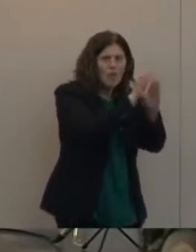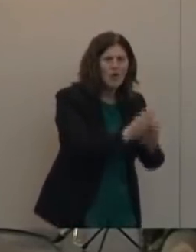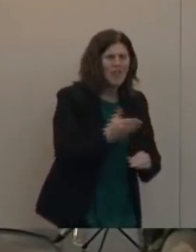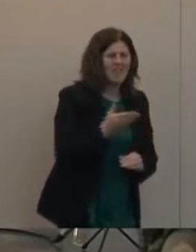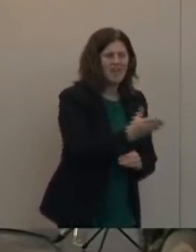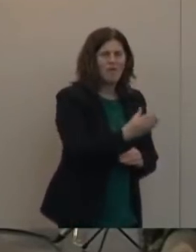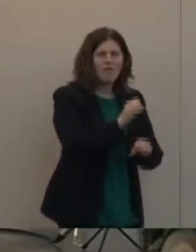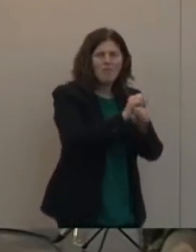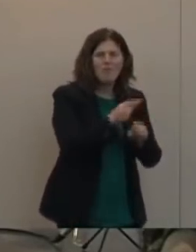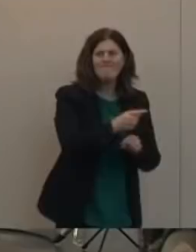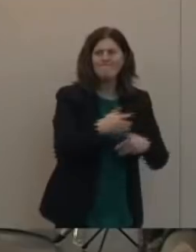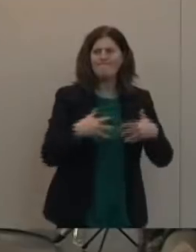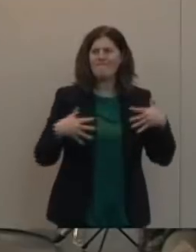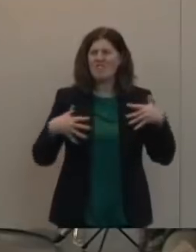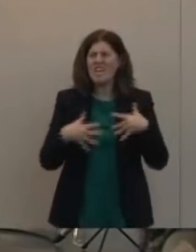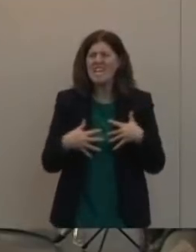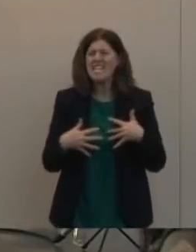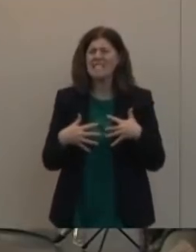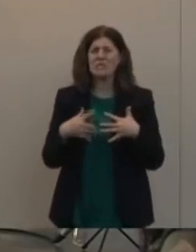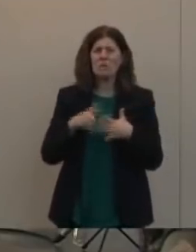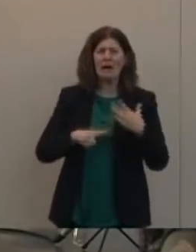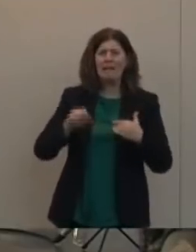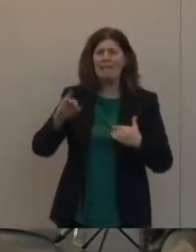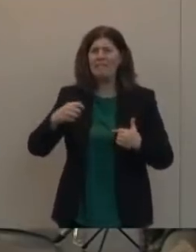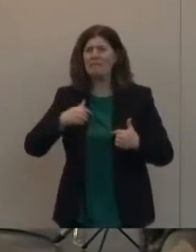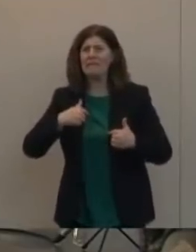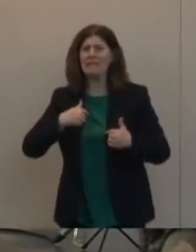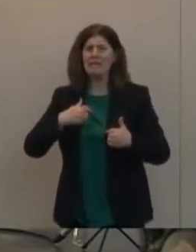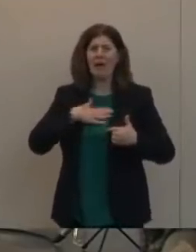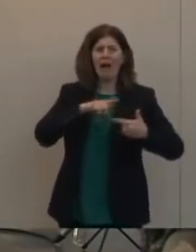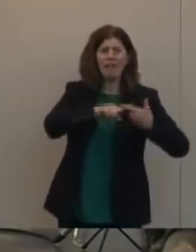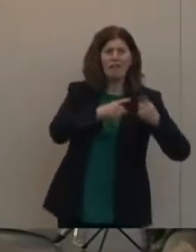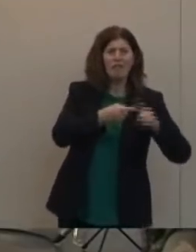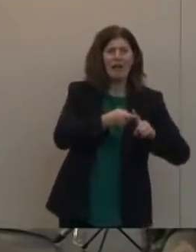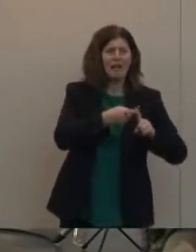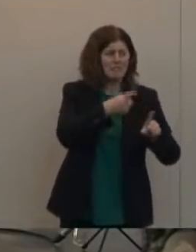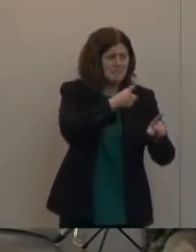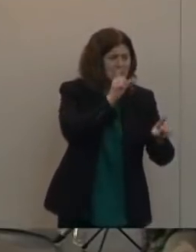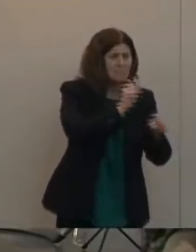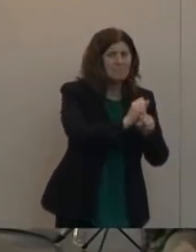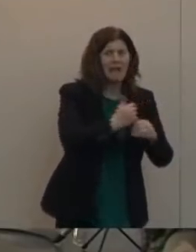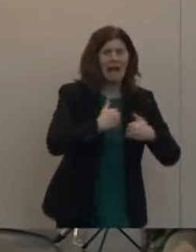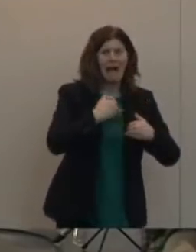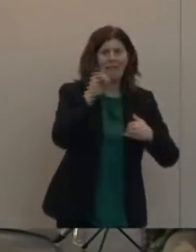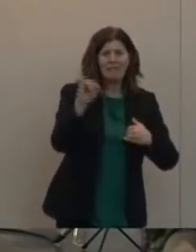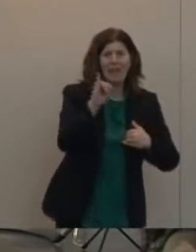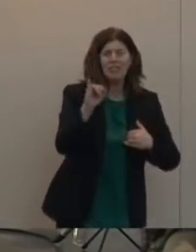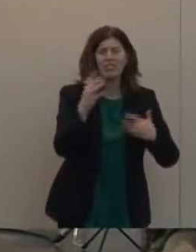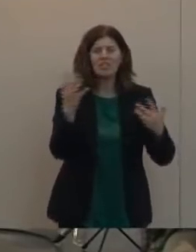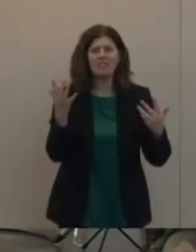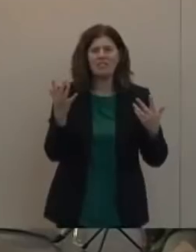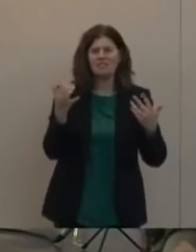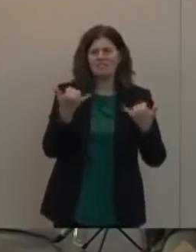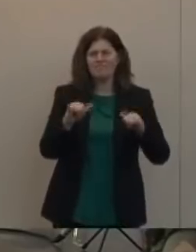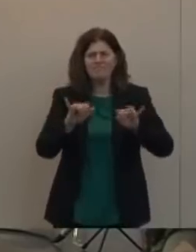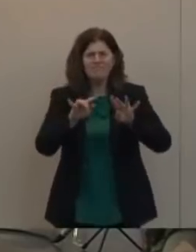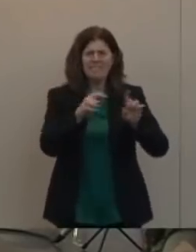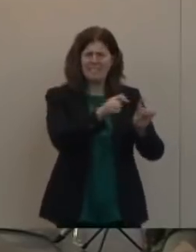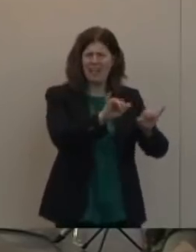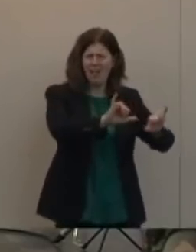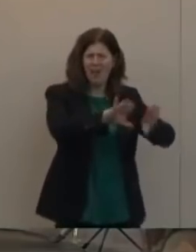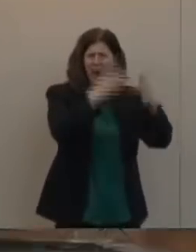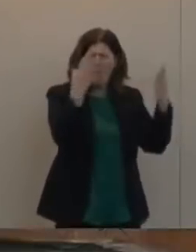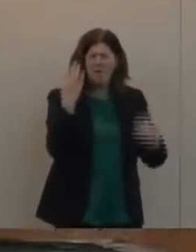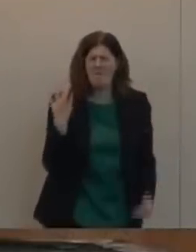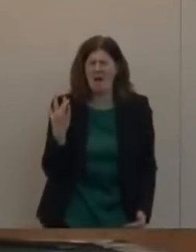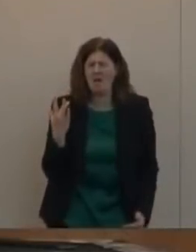are afraid after one of their comrades tested positive, and yet it remains open. Why? Well, a couple of